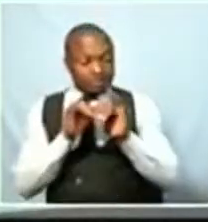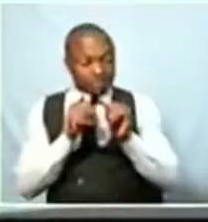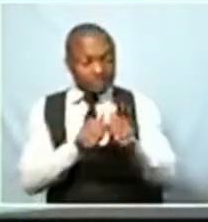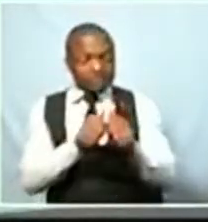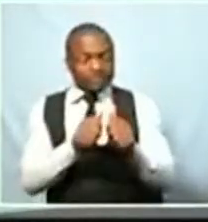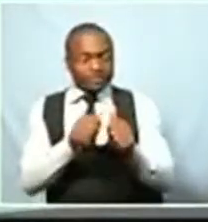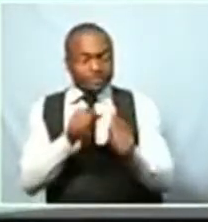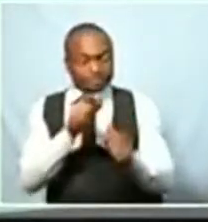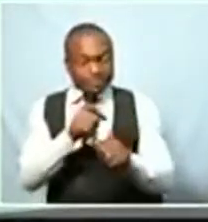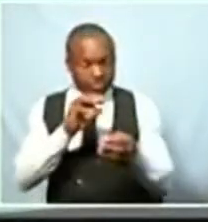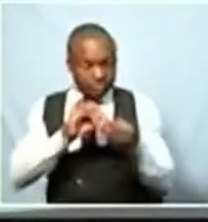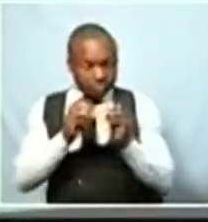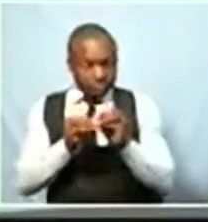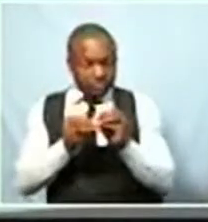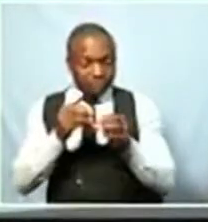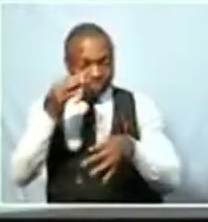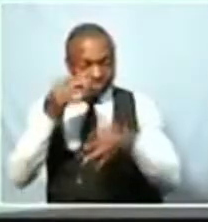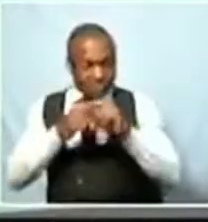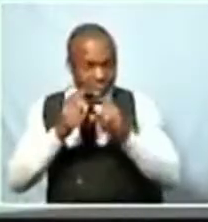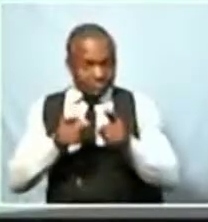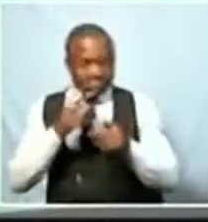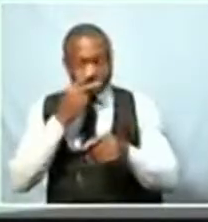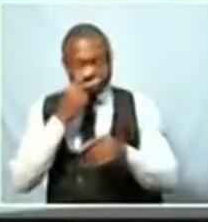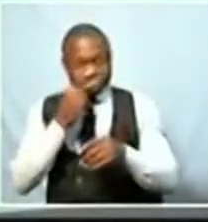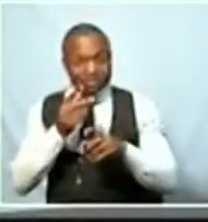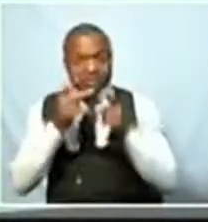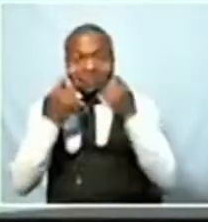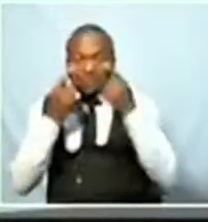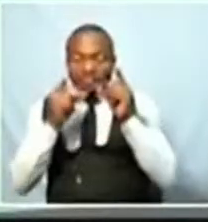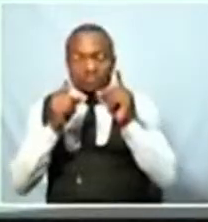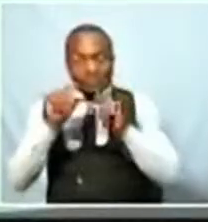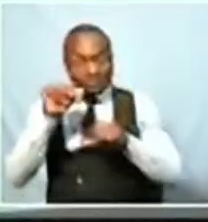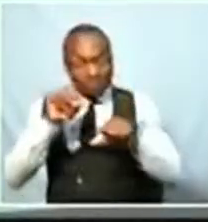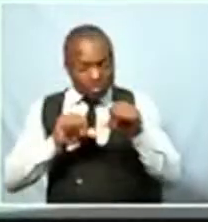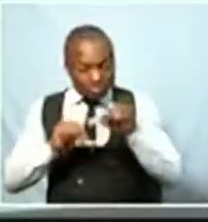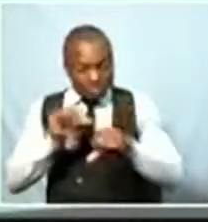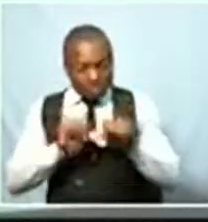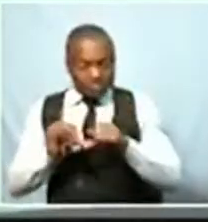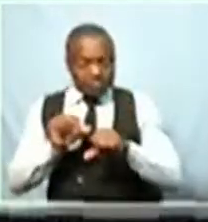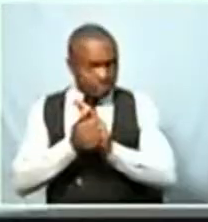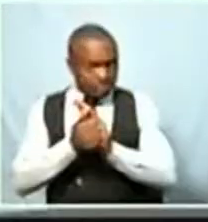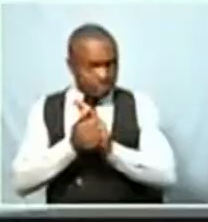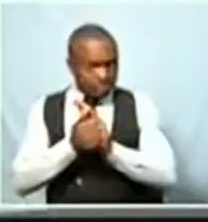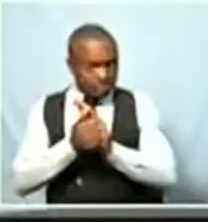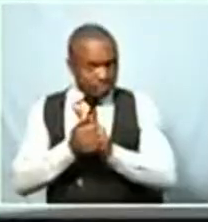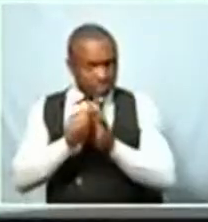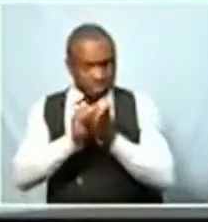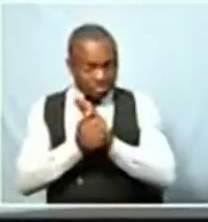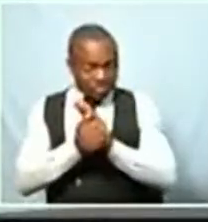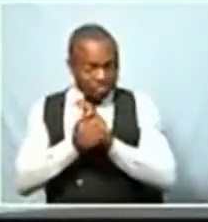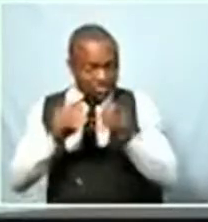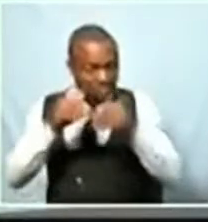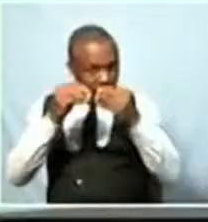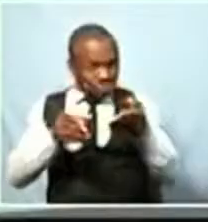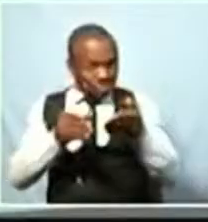ceilings. But if you look at the Public Audit Act, there is an article there which empowers the Auditor General to charge fees.